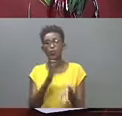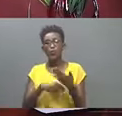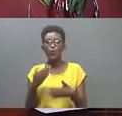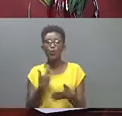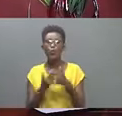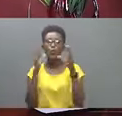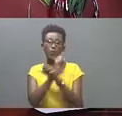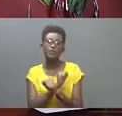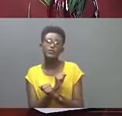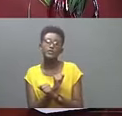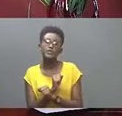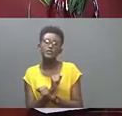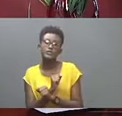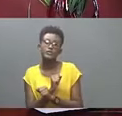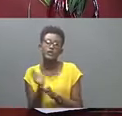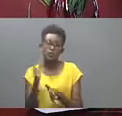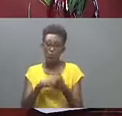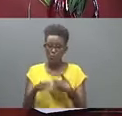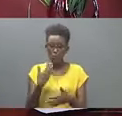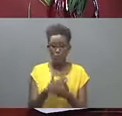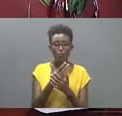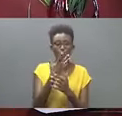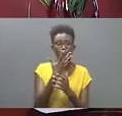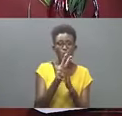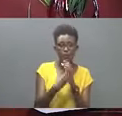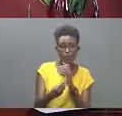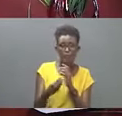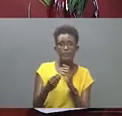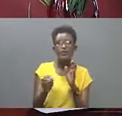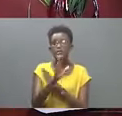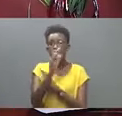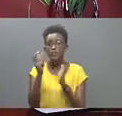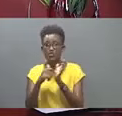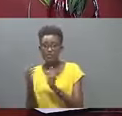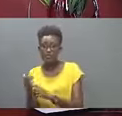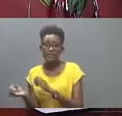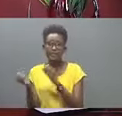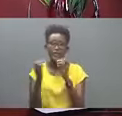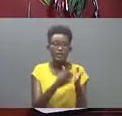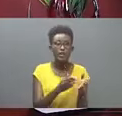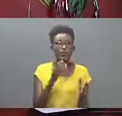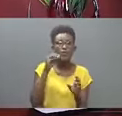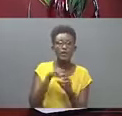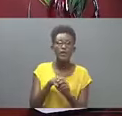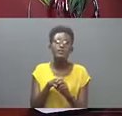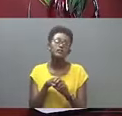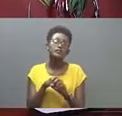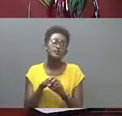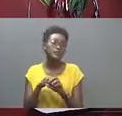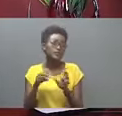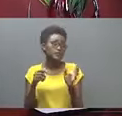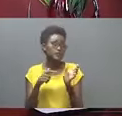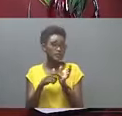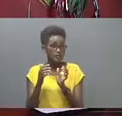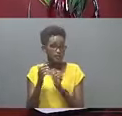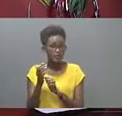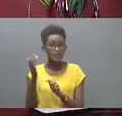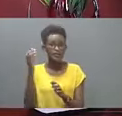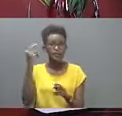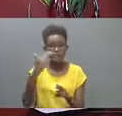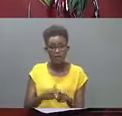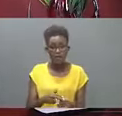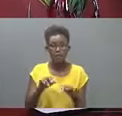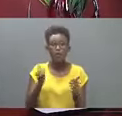All that which was stolen, it's gonna be restored in Jesus' name. I want to say to